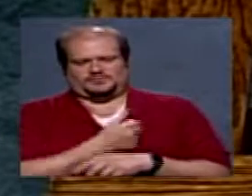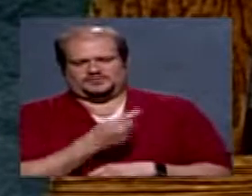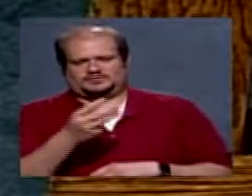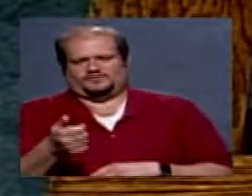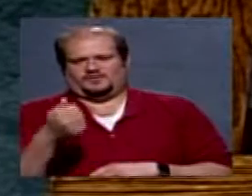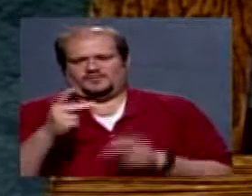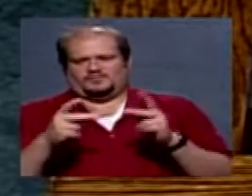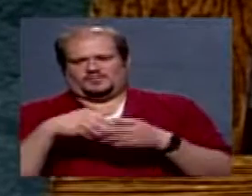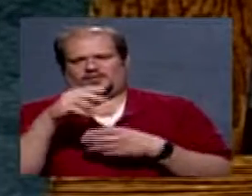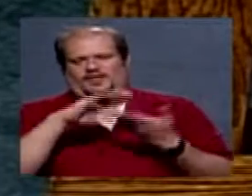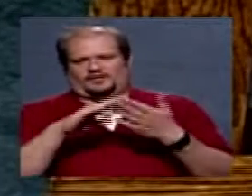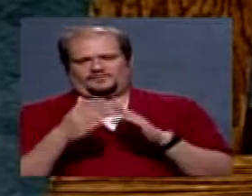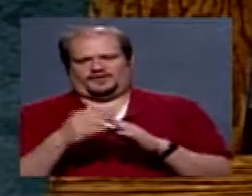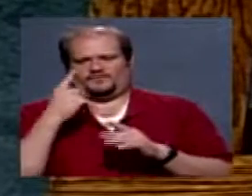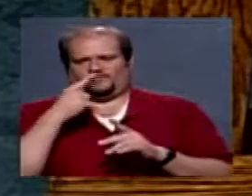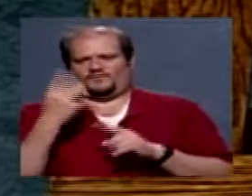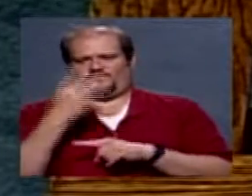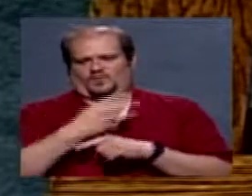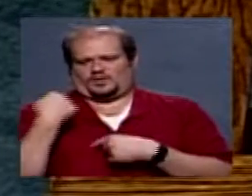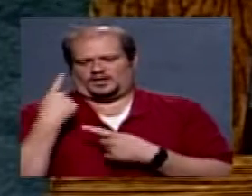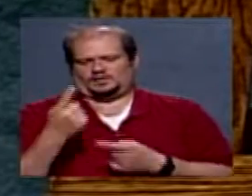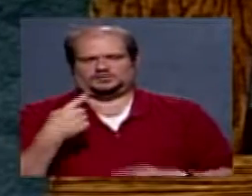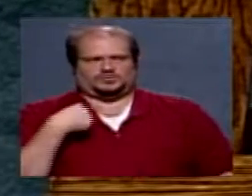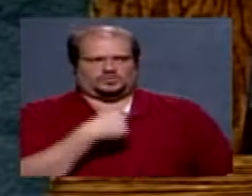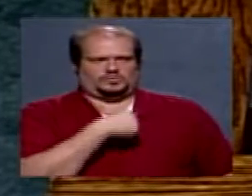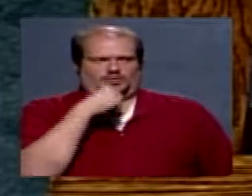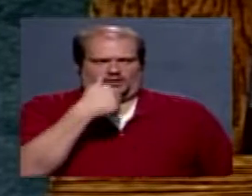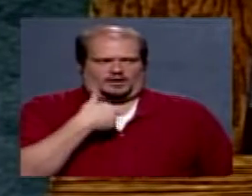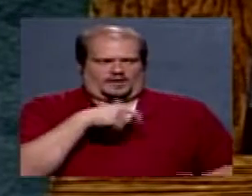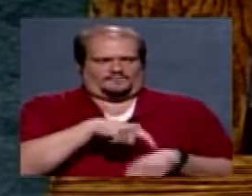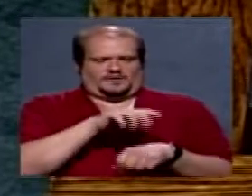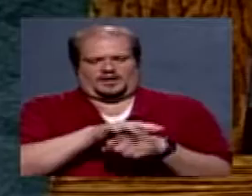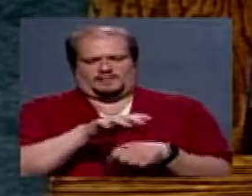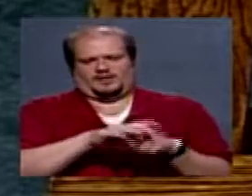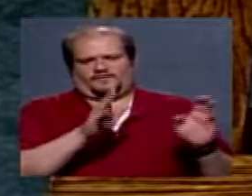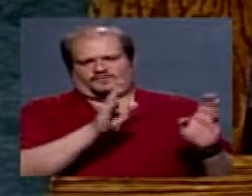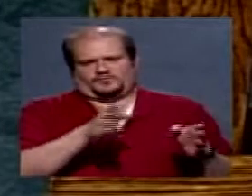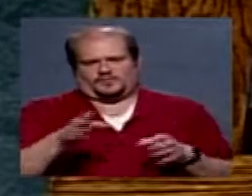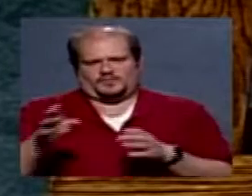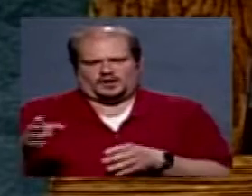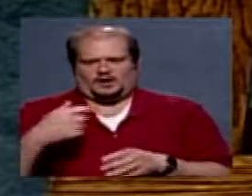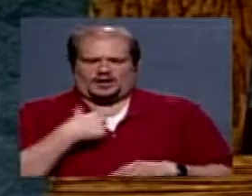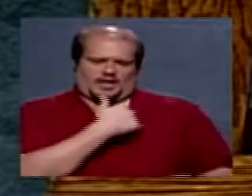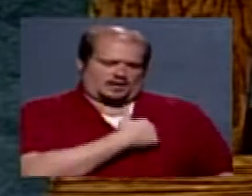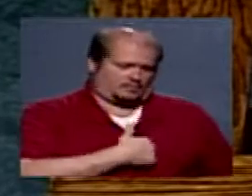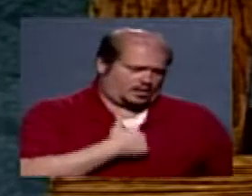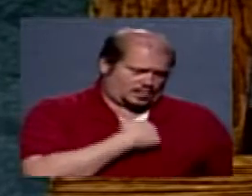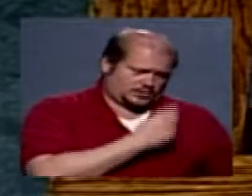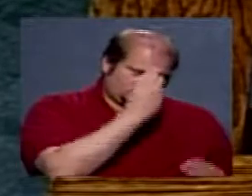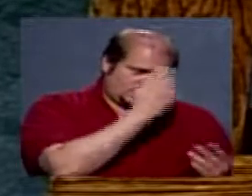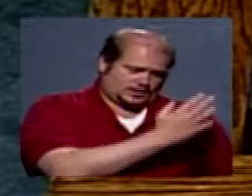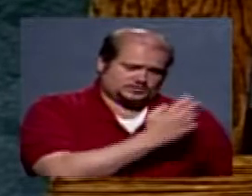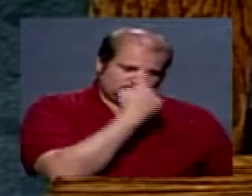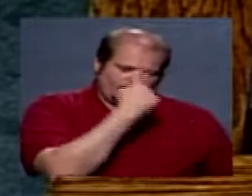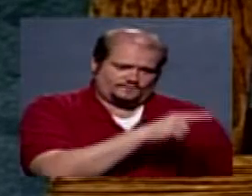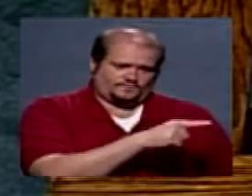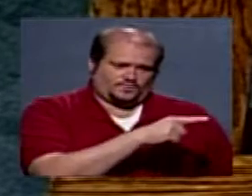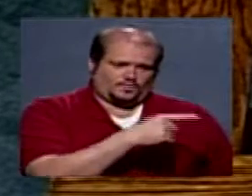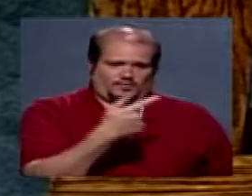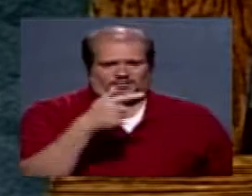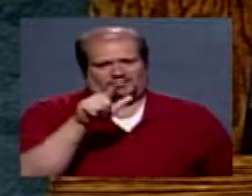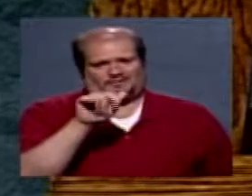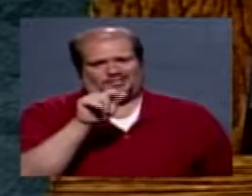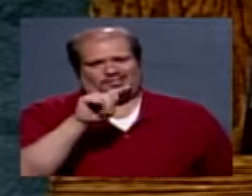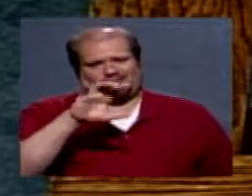out of town. In the last 4 days, we just haven't had time to prepare. I apologize for the